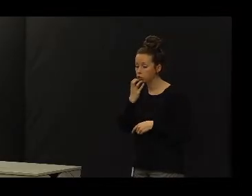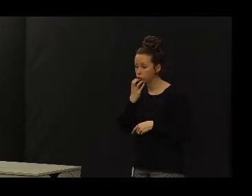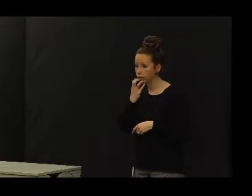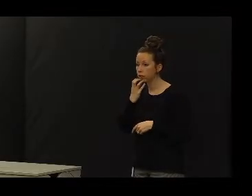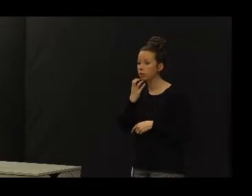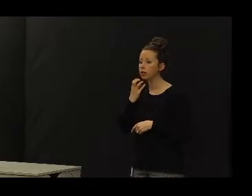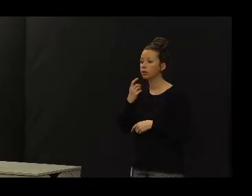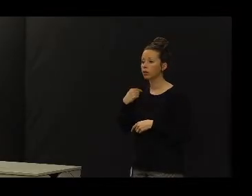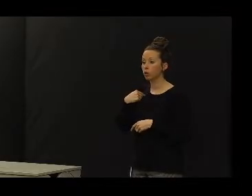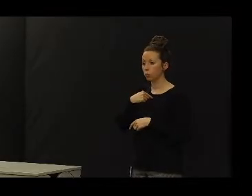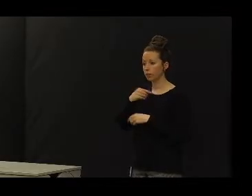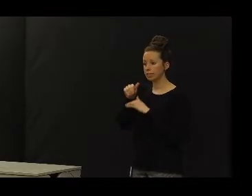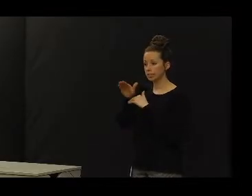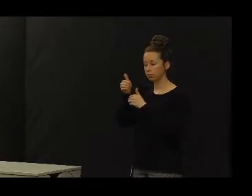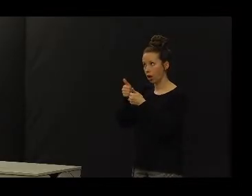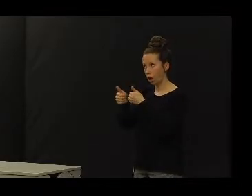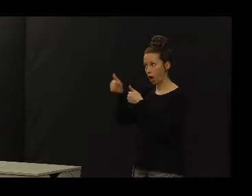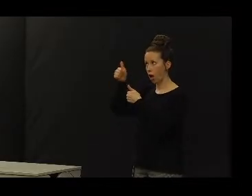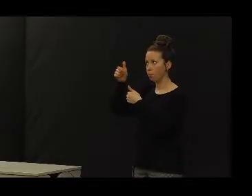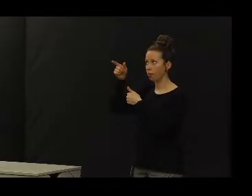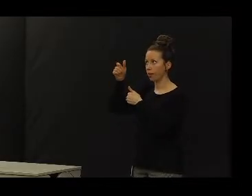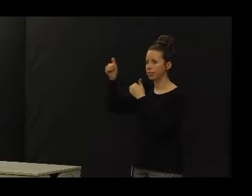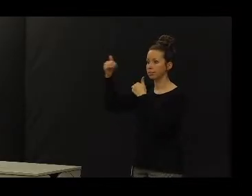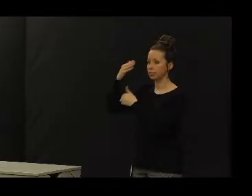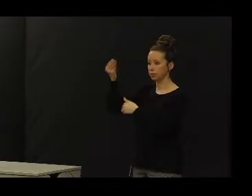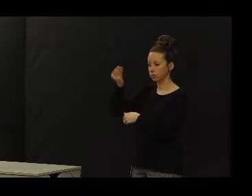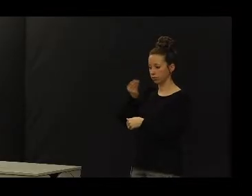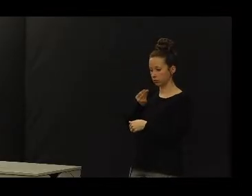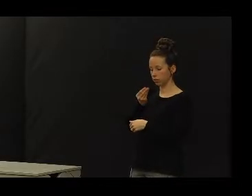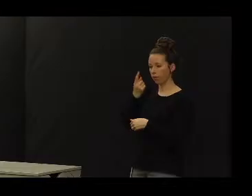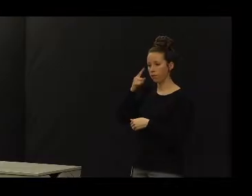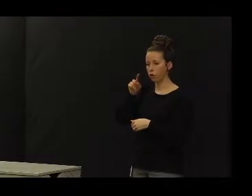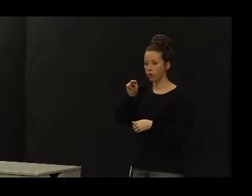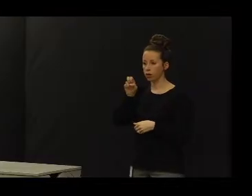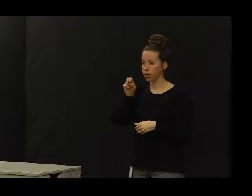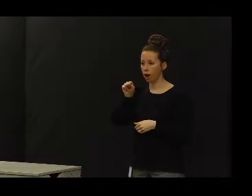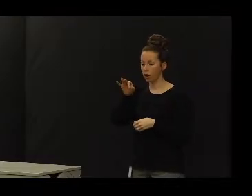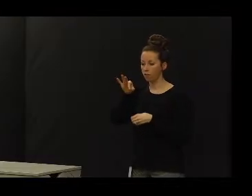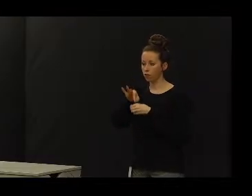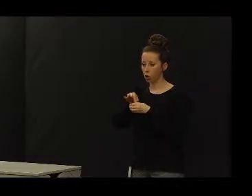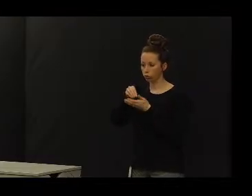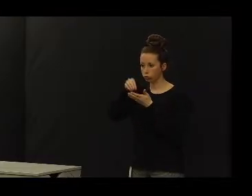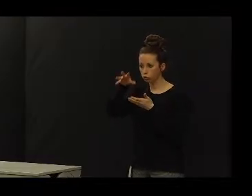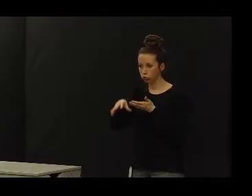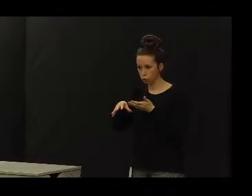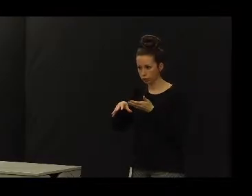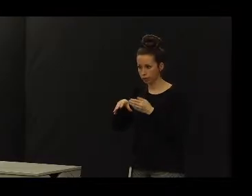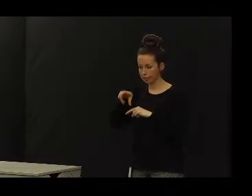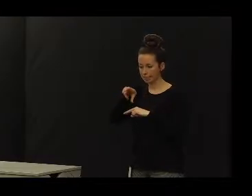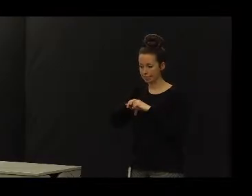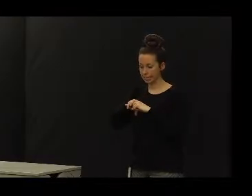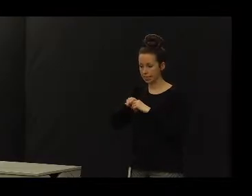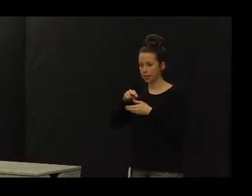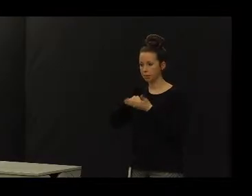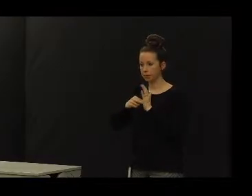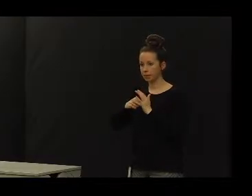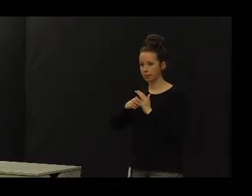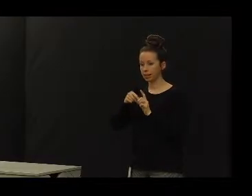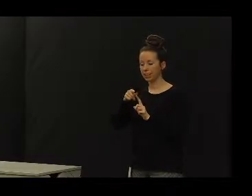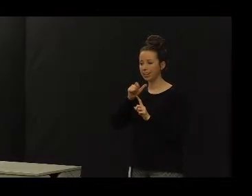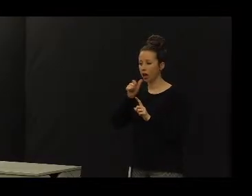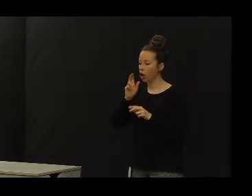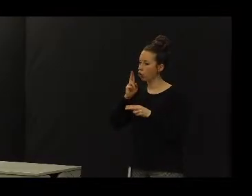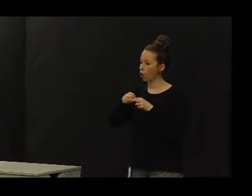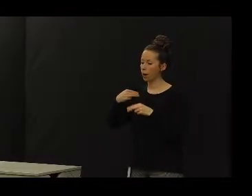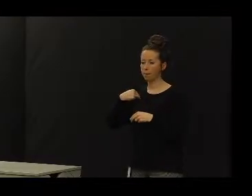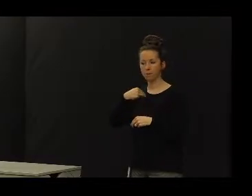we sent her on up and they sent it down to me for a non-voting student seat. They wouldn't be a member per se